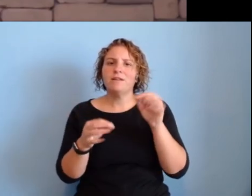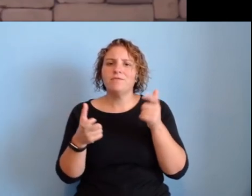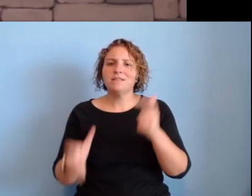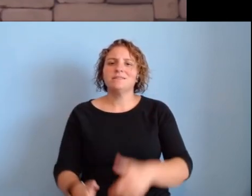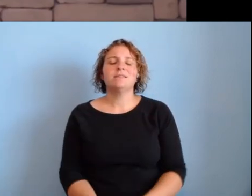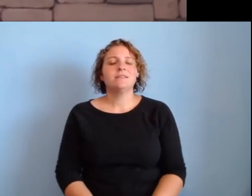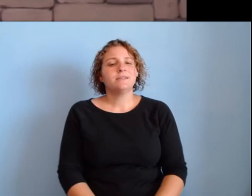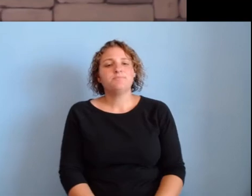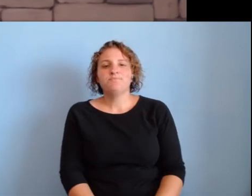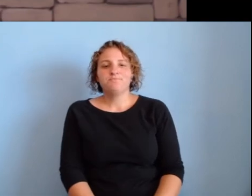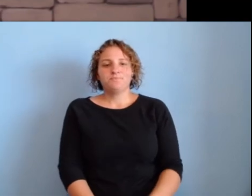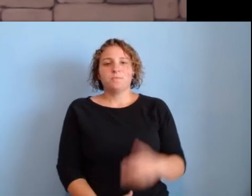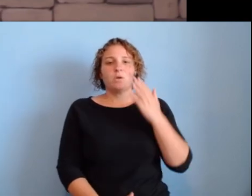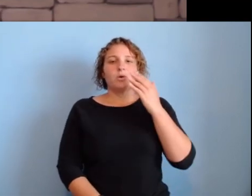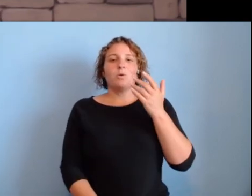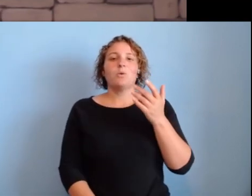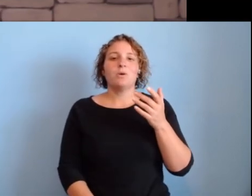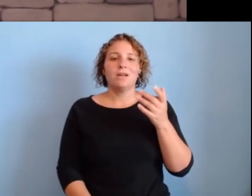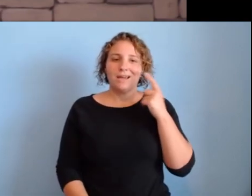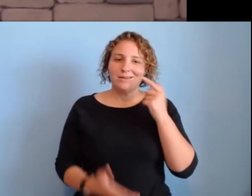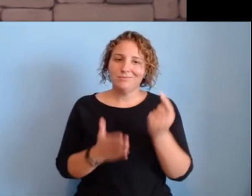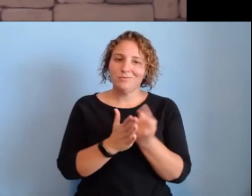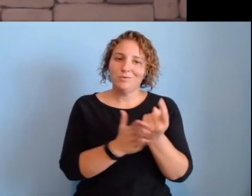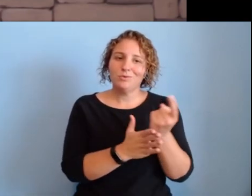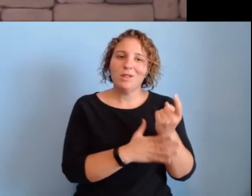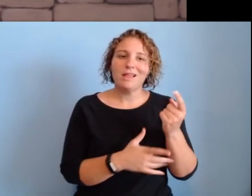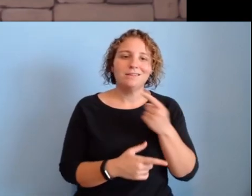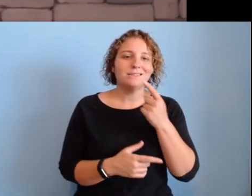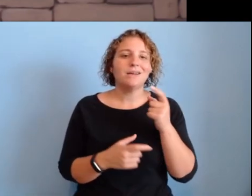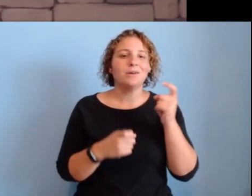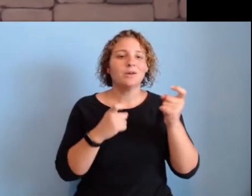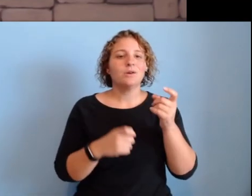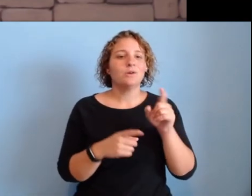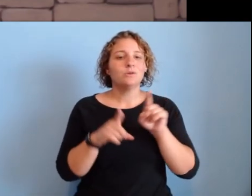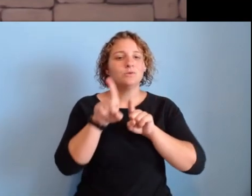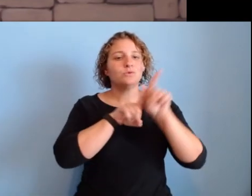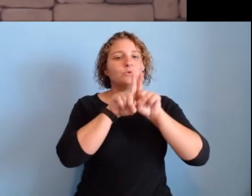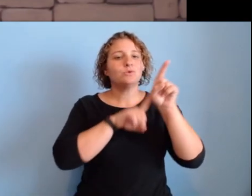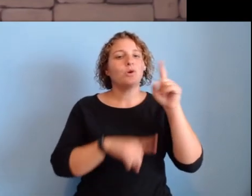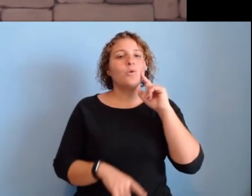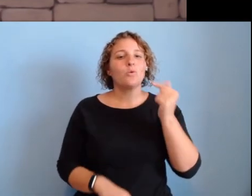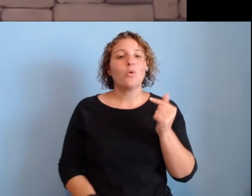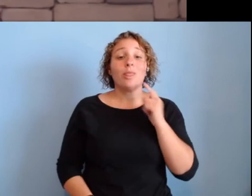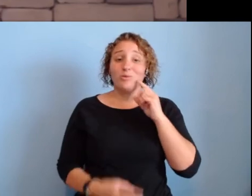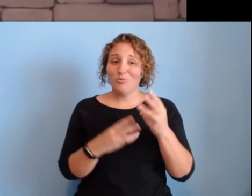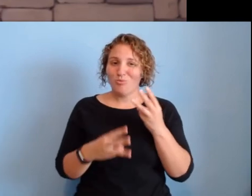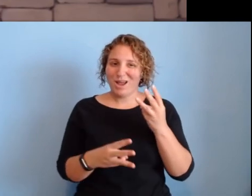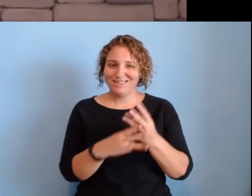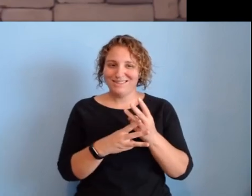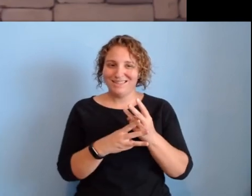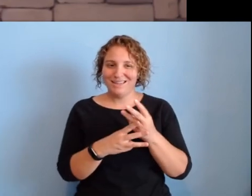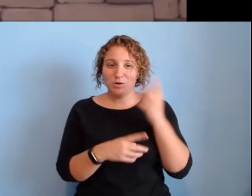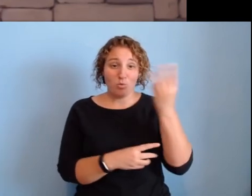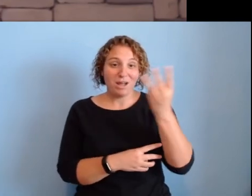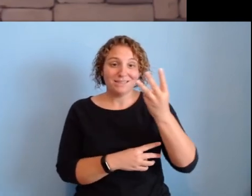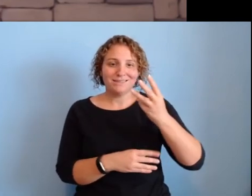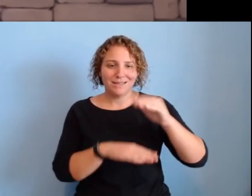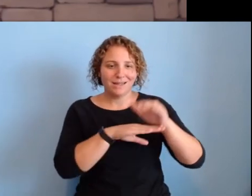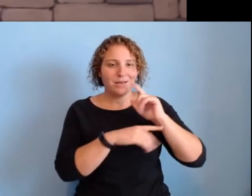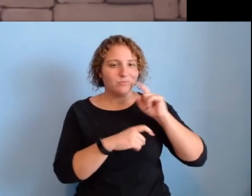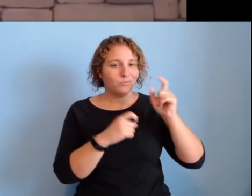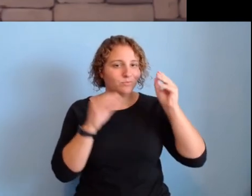You know how I mention gold stars once in a while? Giving people gold stars. So Wednesday night I came up to teach and there was a big roll of gold stars here with a little